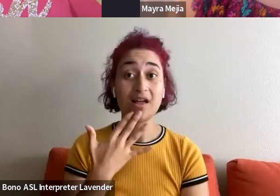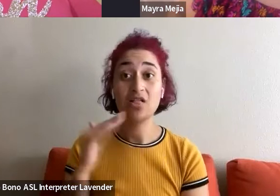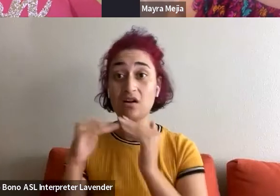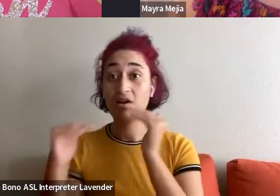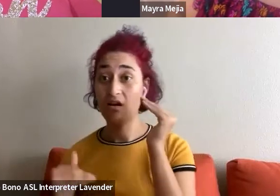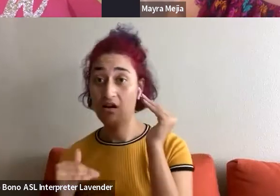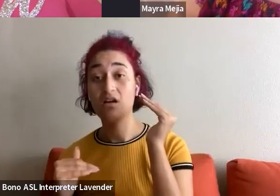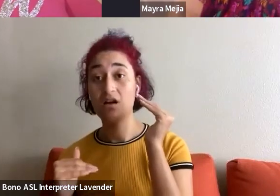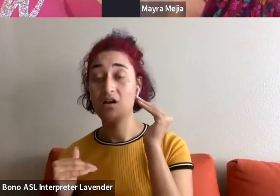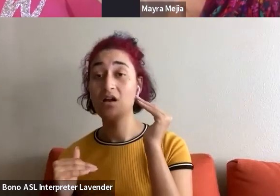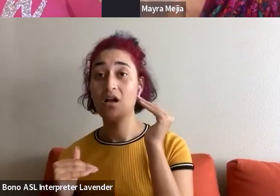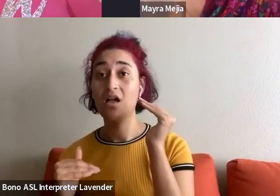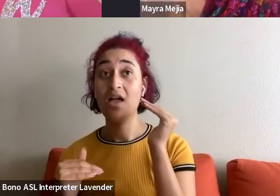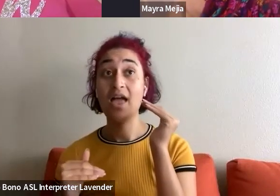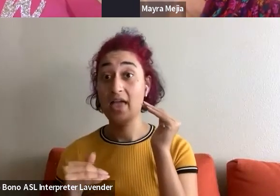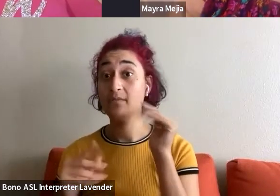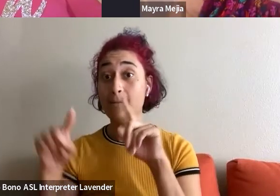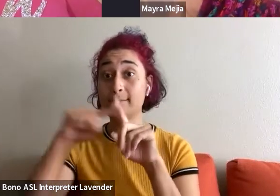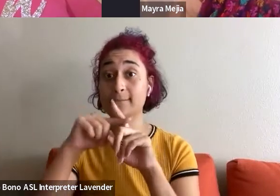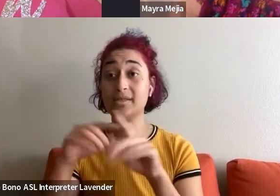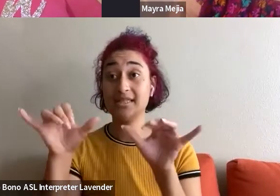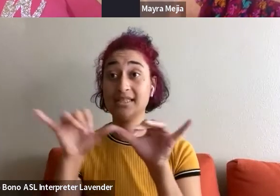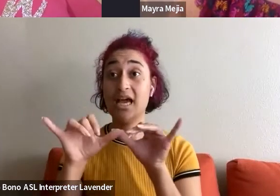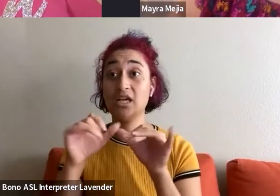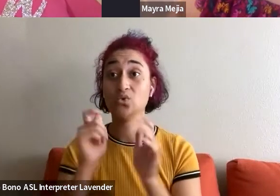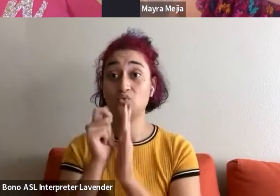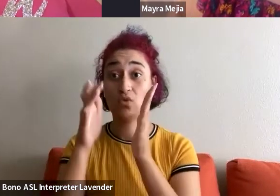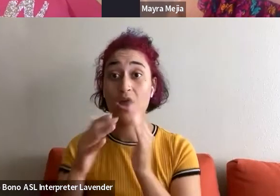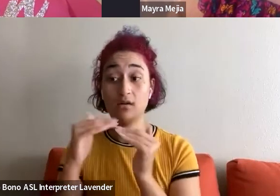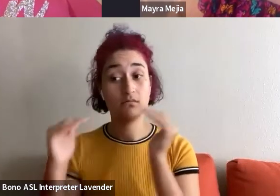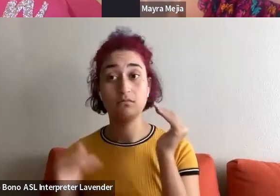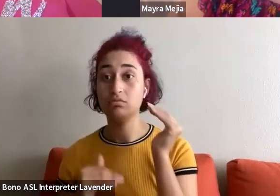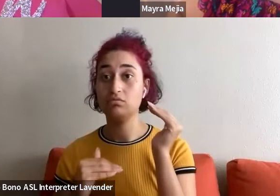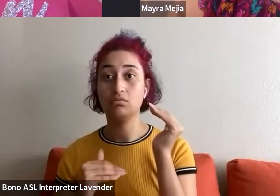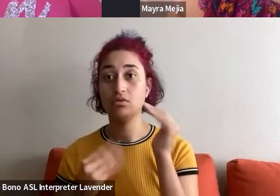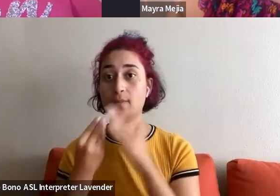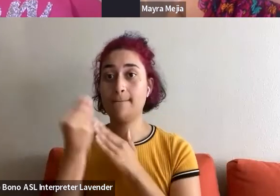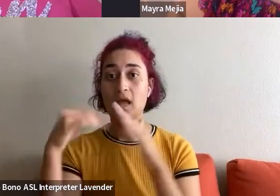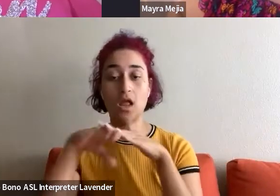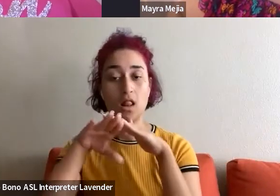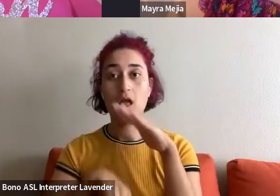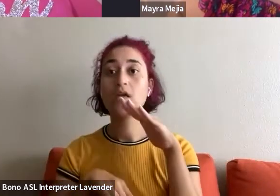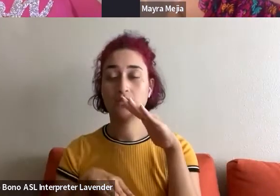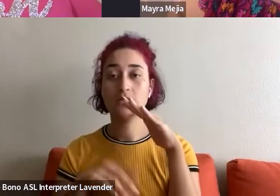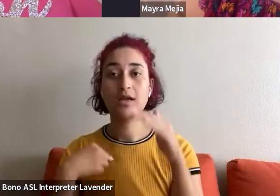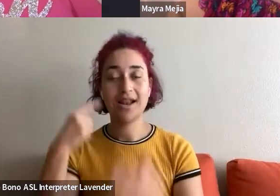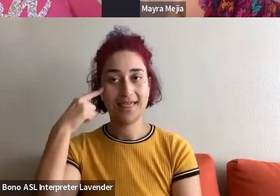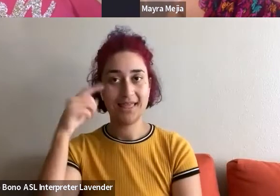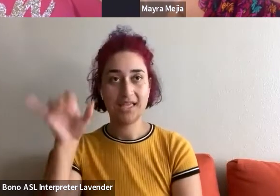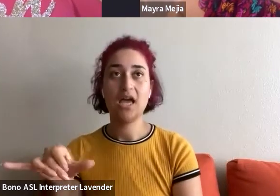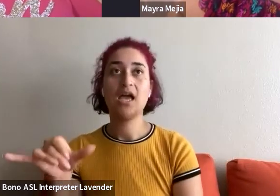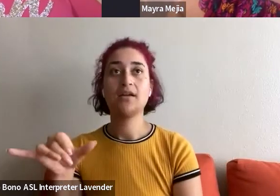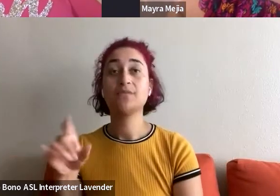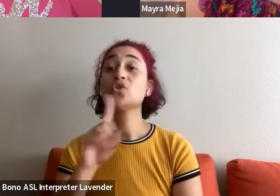and even plus size writers in general, is just, we're paid less. And I think that it's true